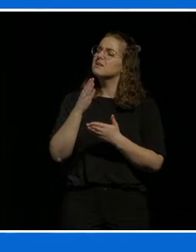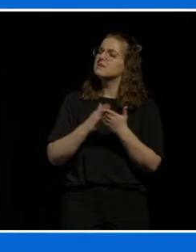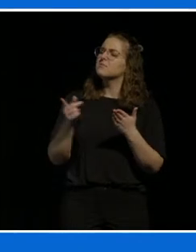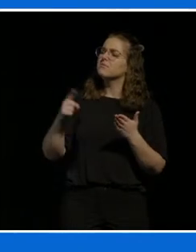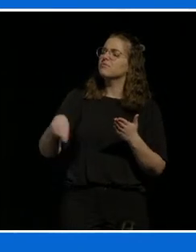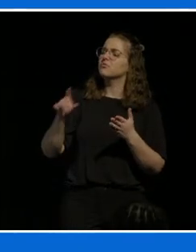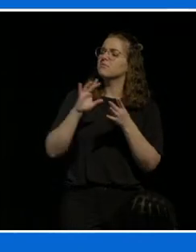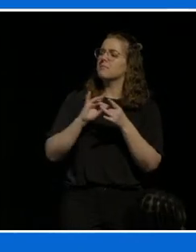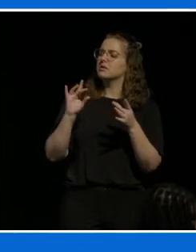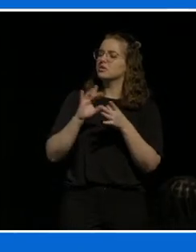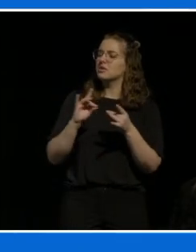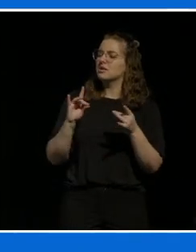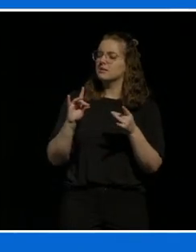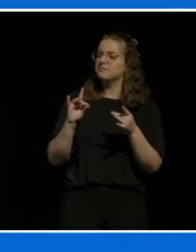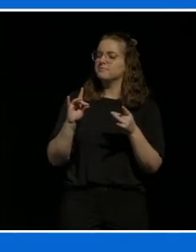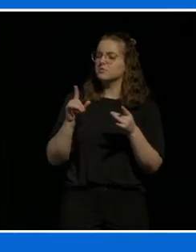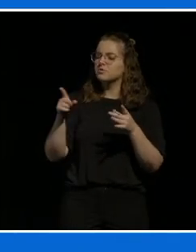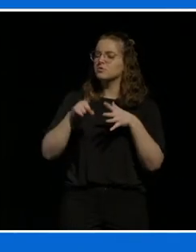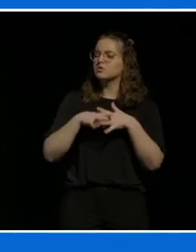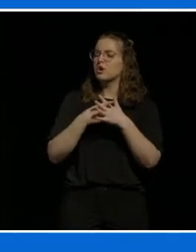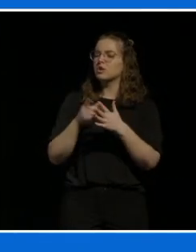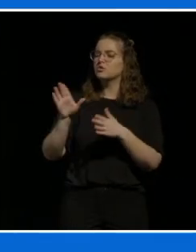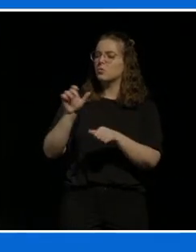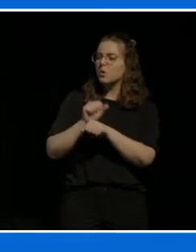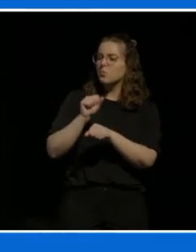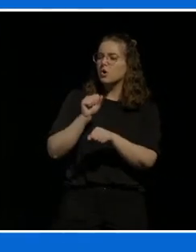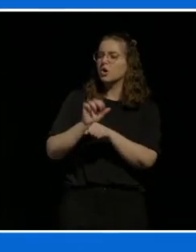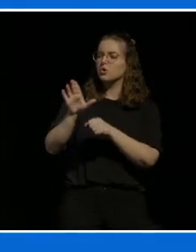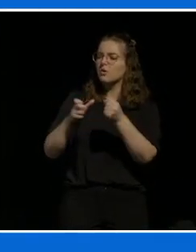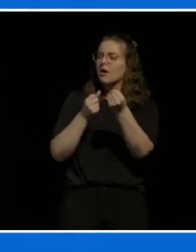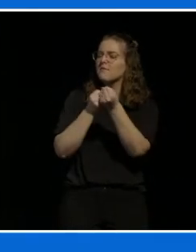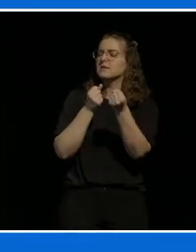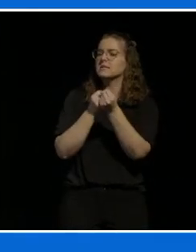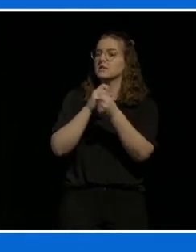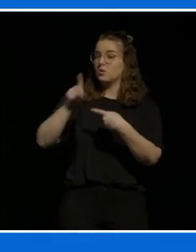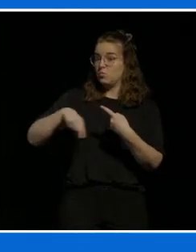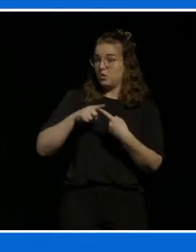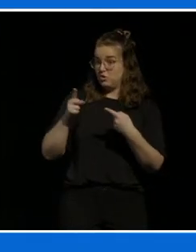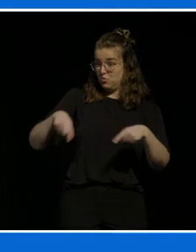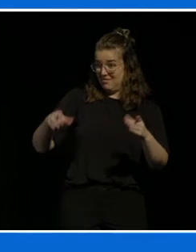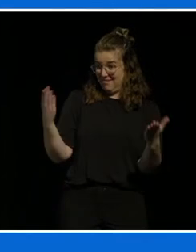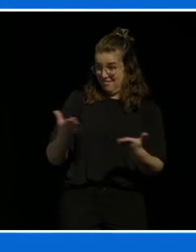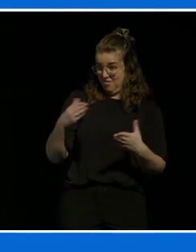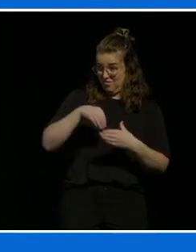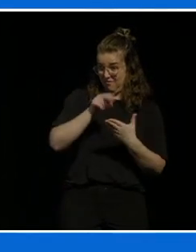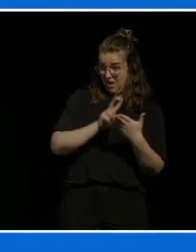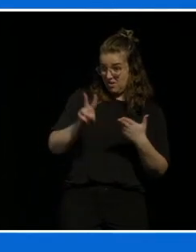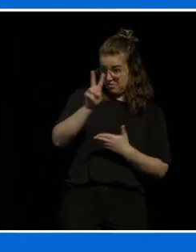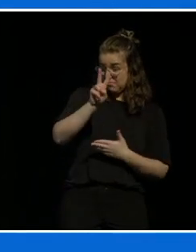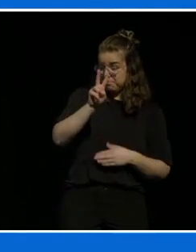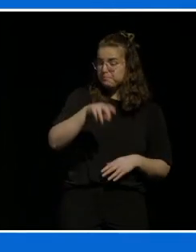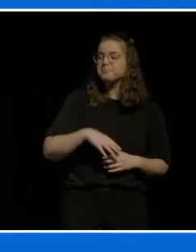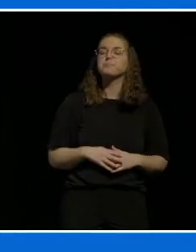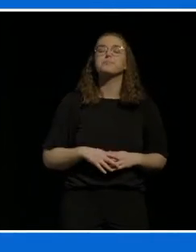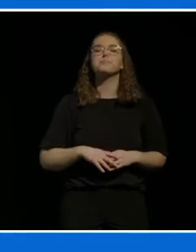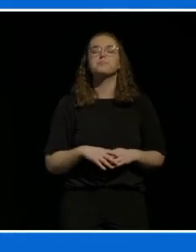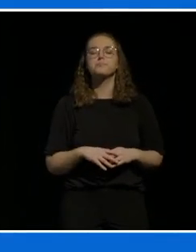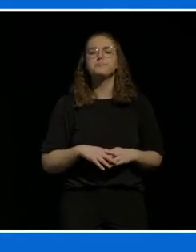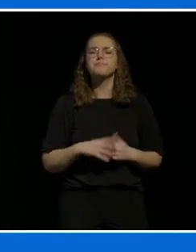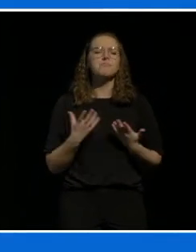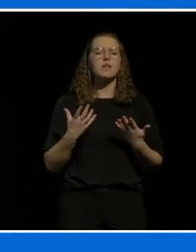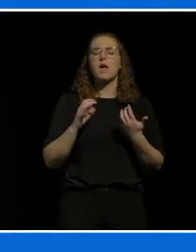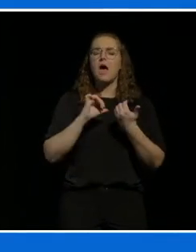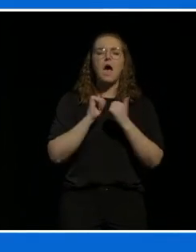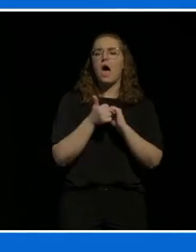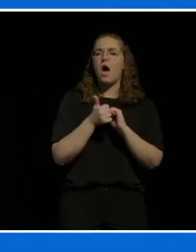you, Larissa, that you started your work and your advocacy when you were here at Vanderbilt. And